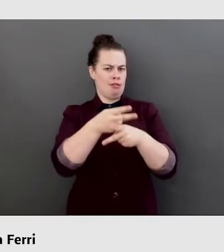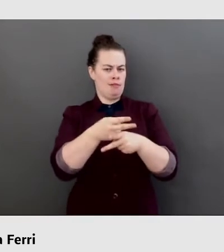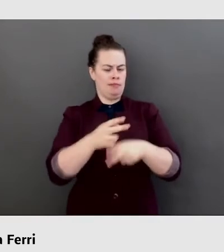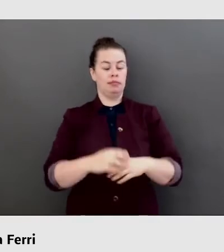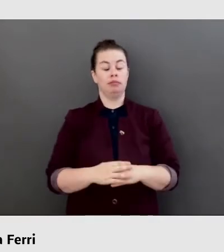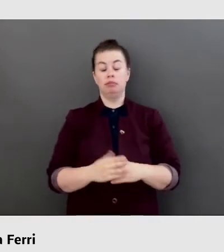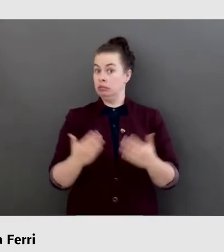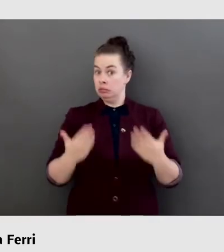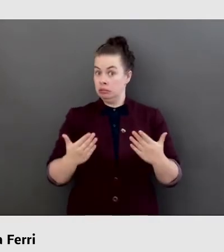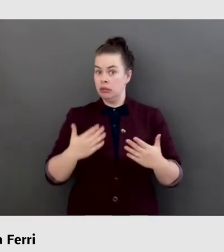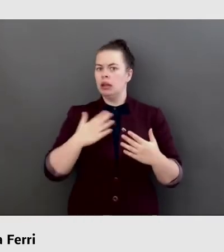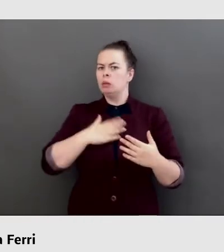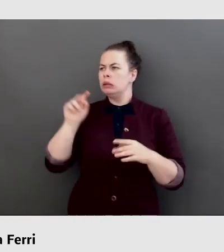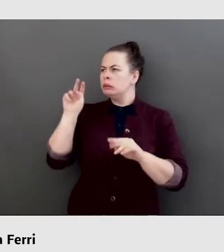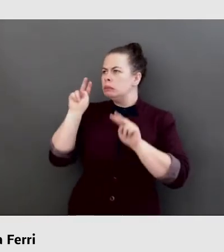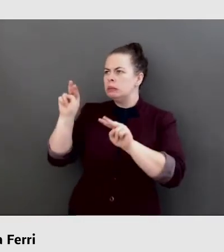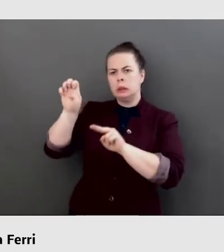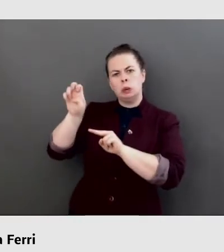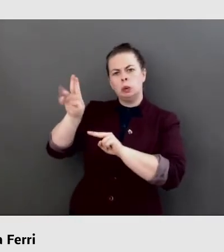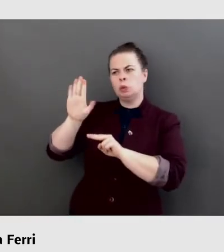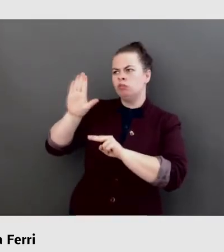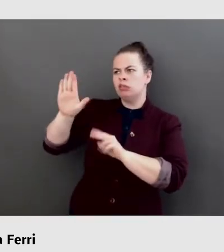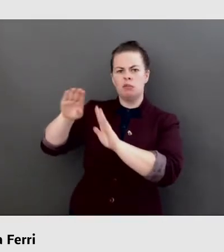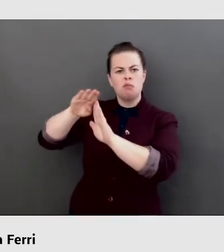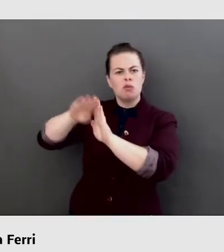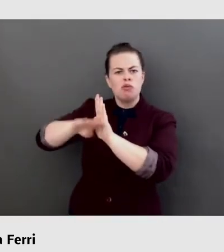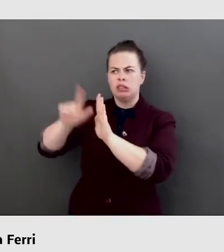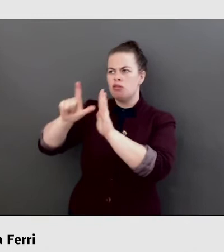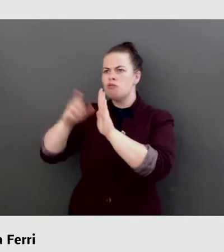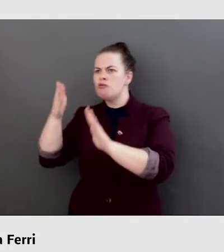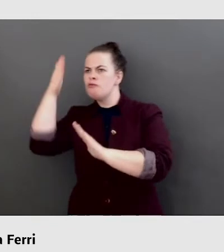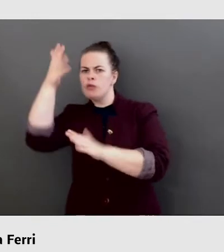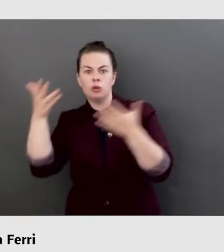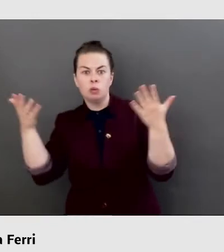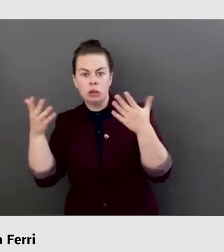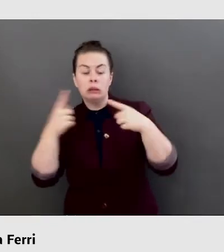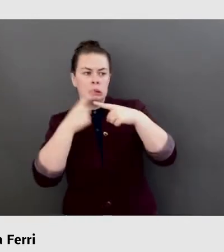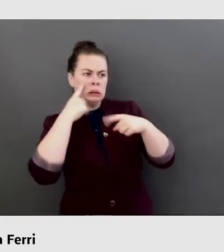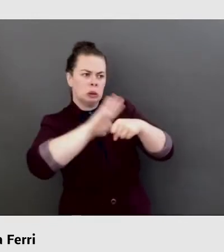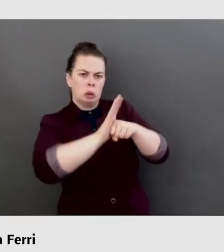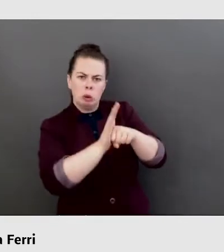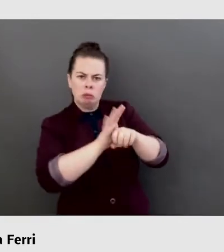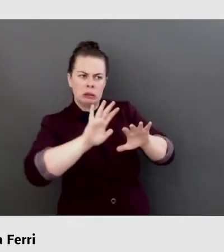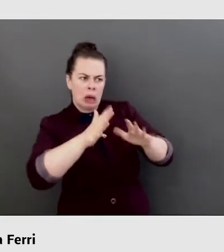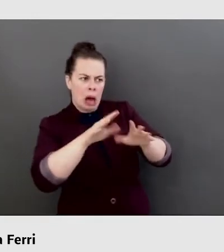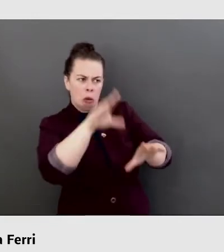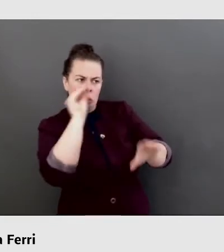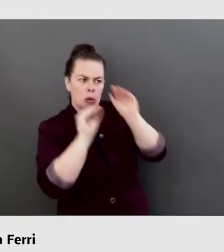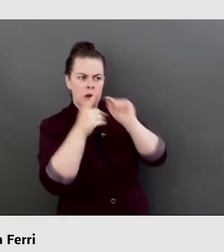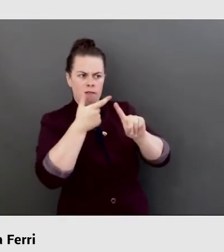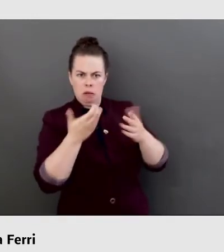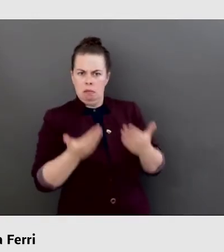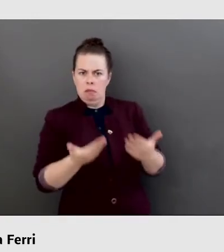I want to speak to you about the future of EU health policies and what lessons can be learned from the COVID-19